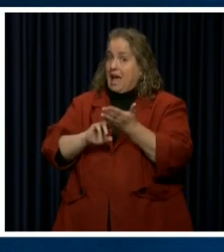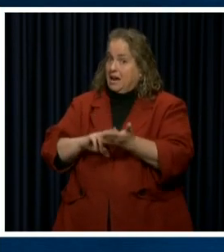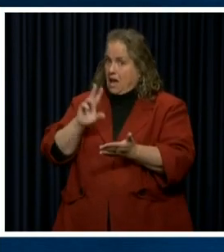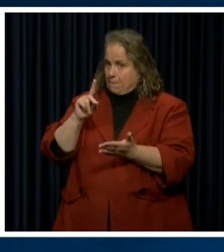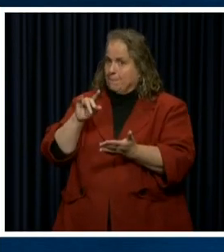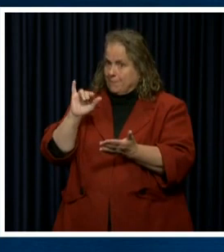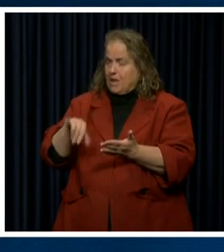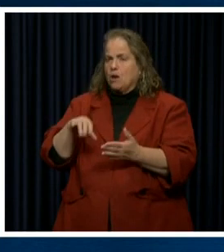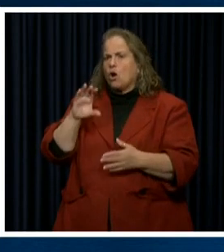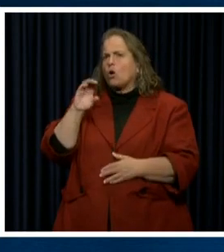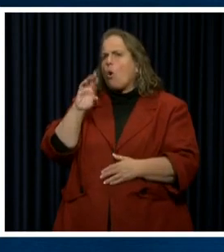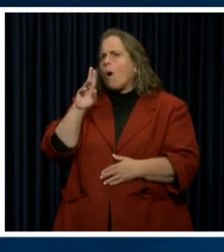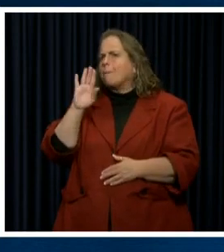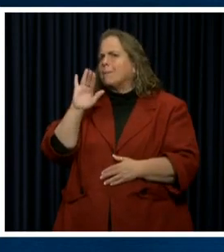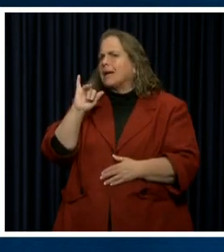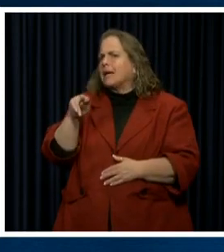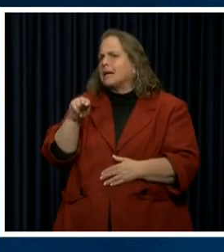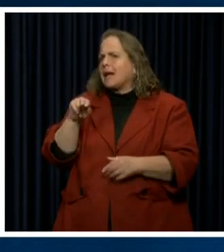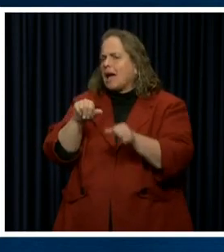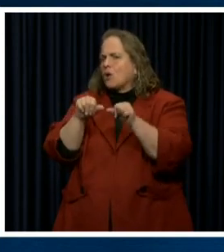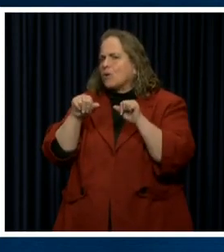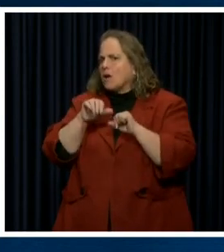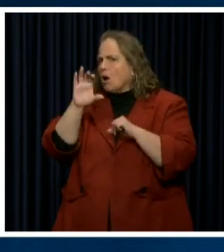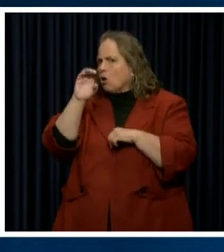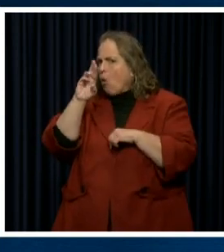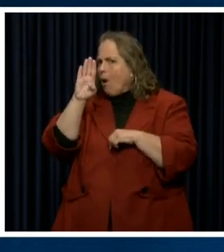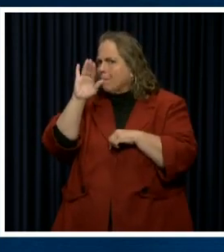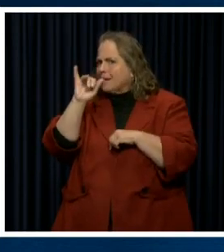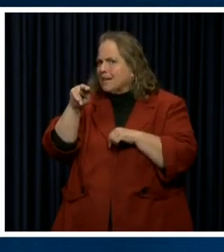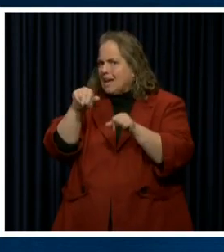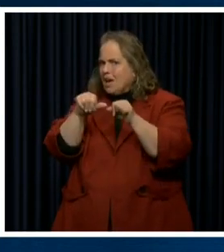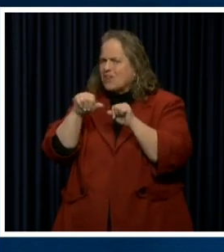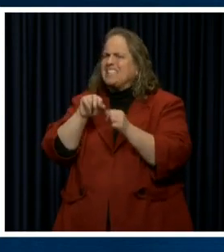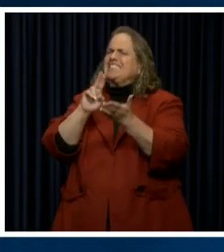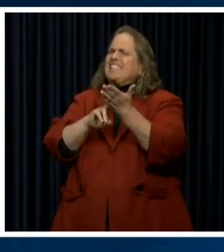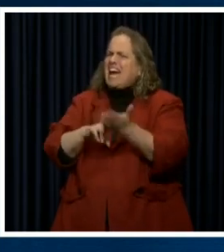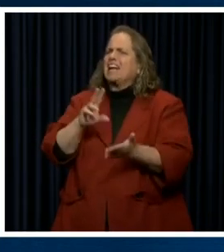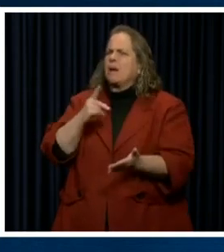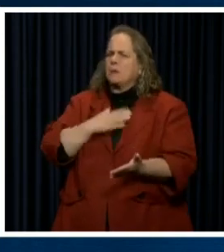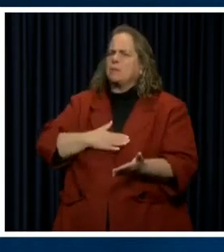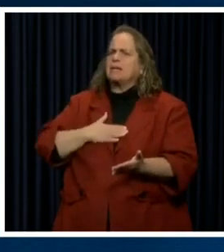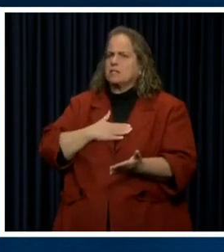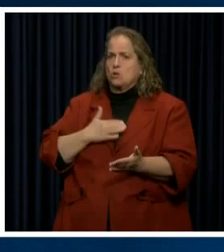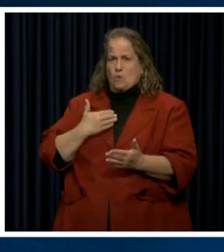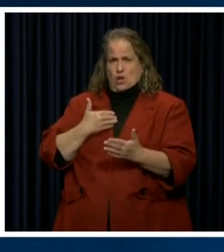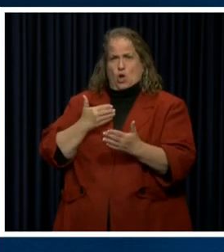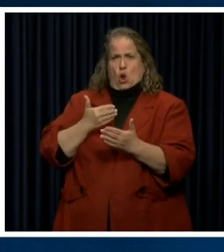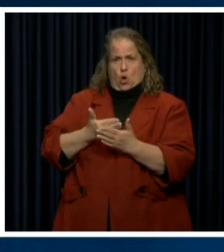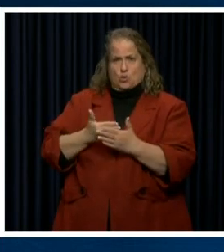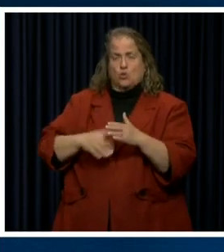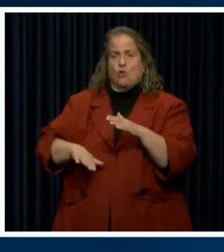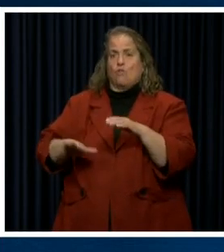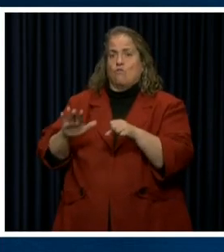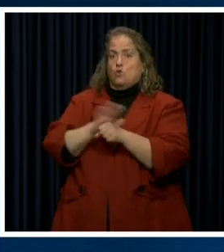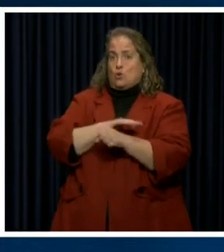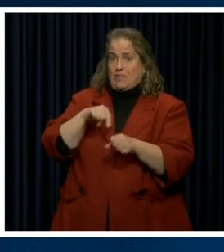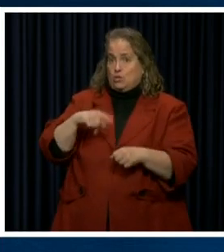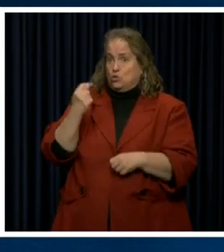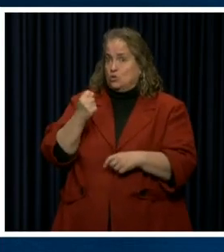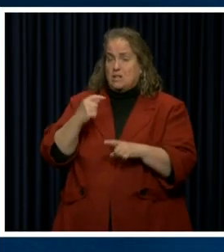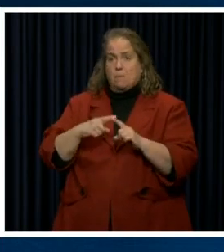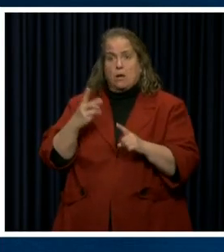the Corbin area to sign up. We are close to being full this Tuesday,